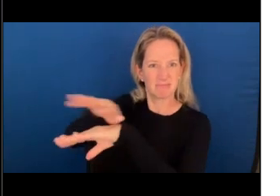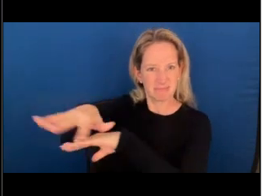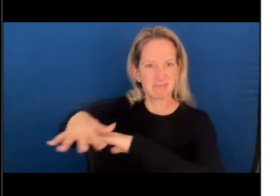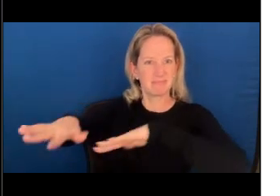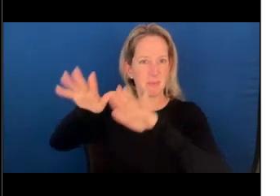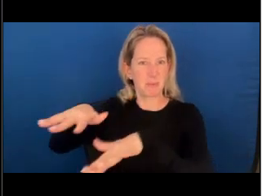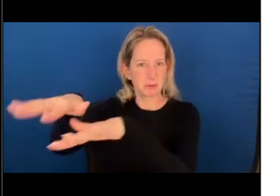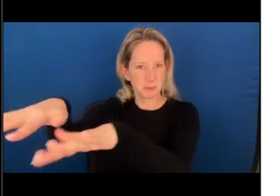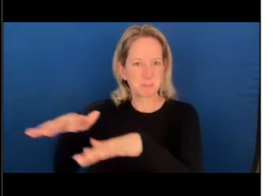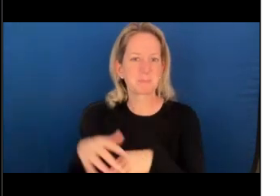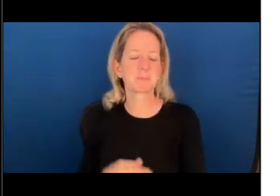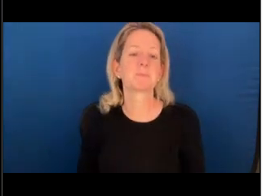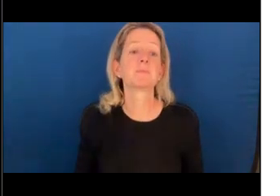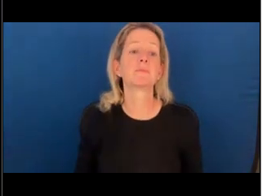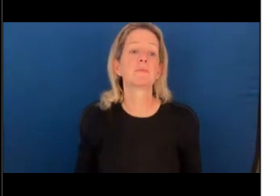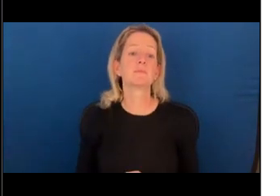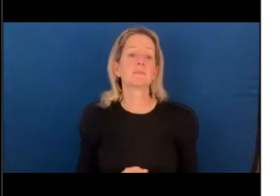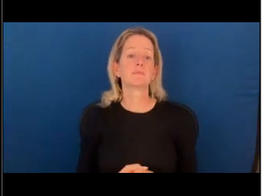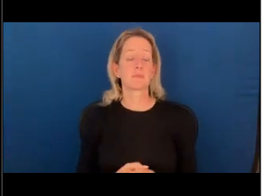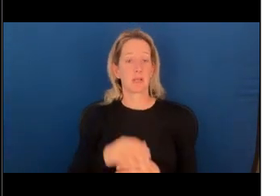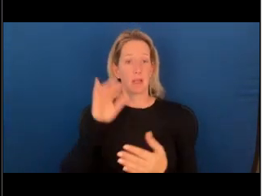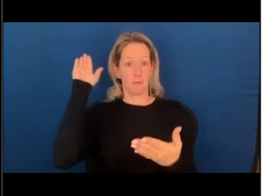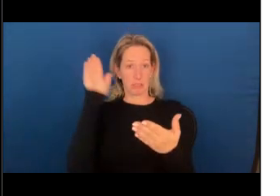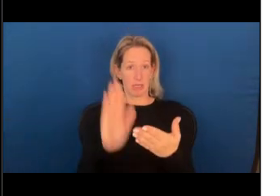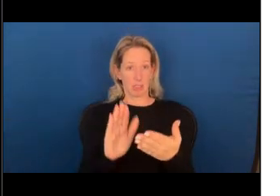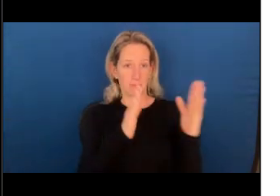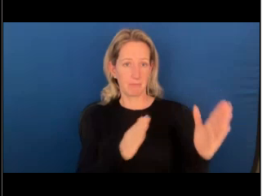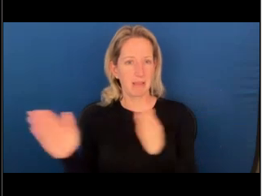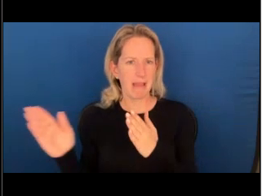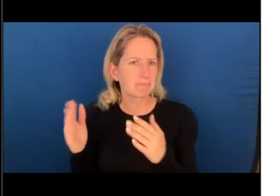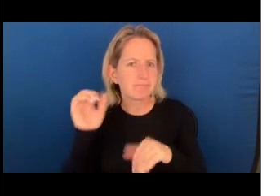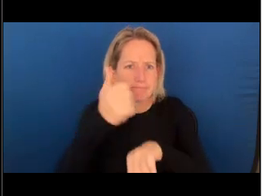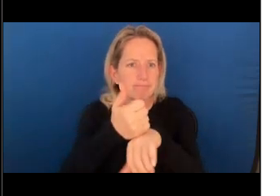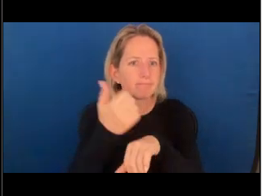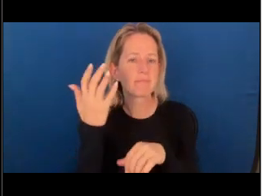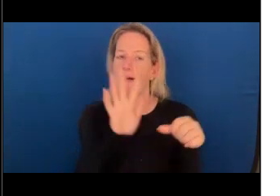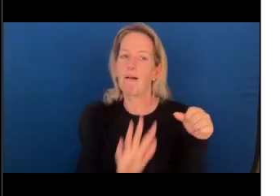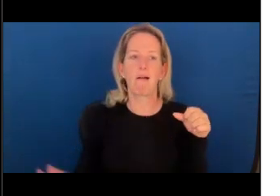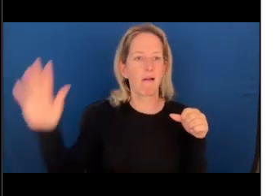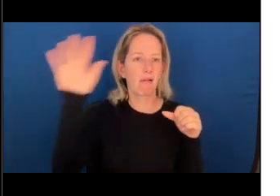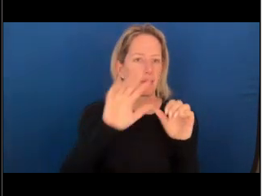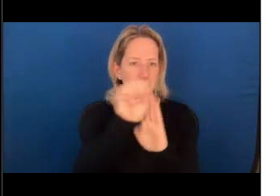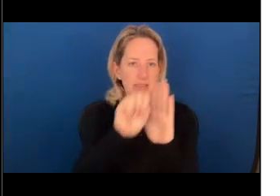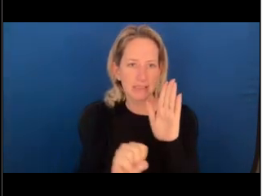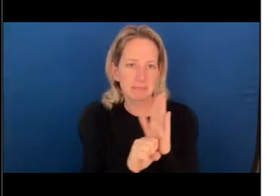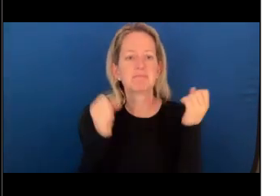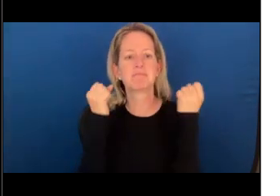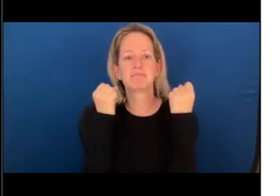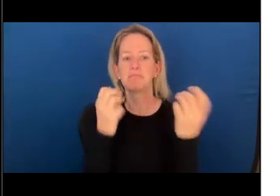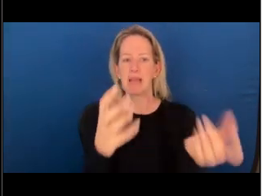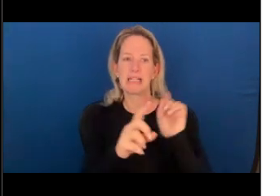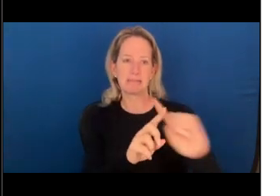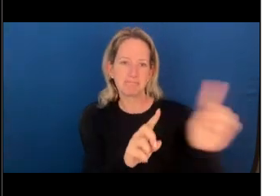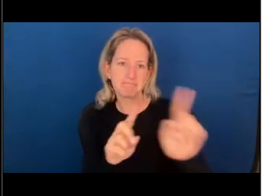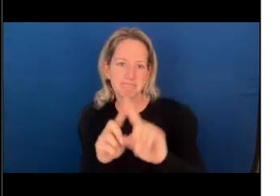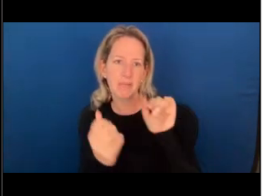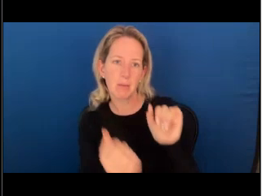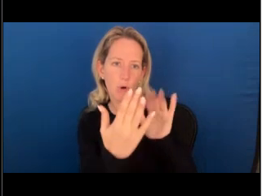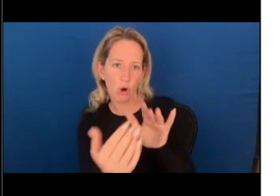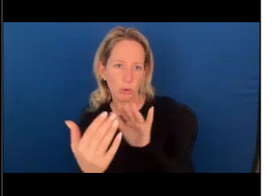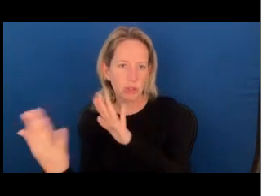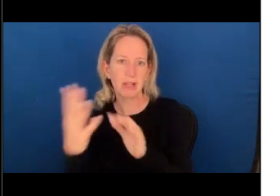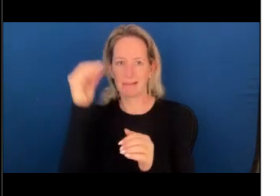So the reduction plan was a statewide initiative developed with multi-sectoral approaches and input,